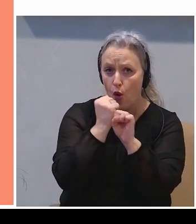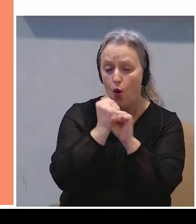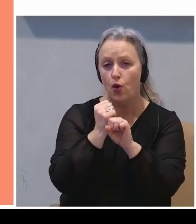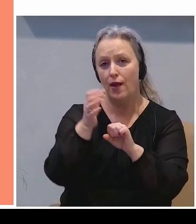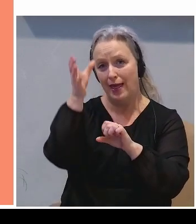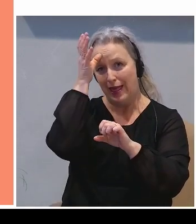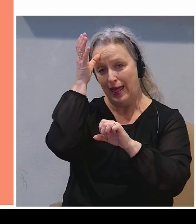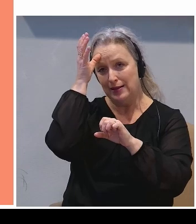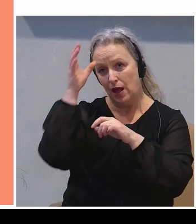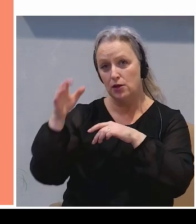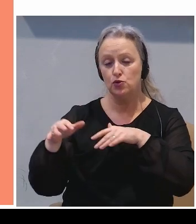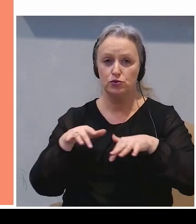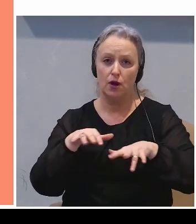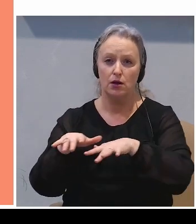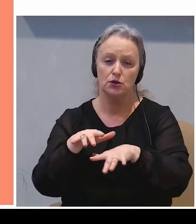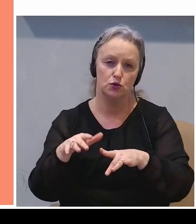projects. I will give some examples.